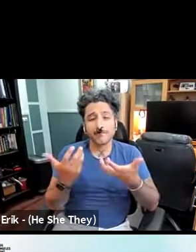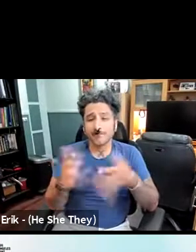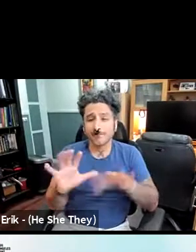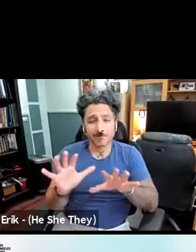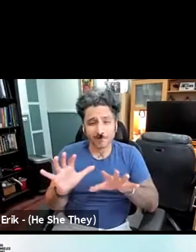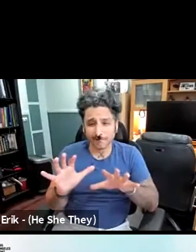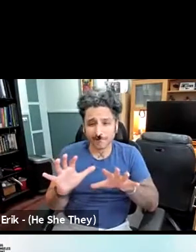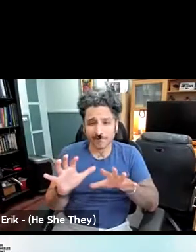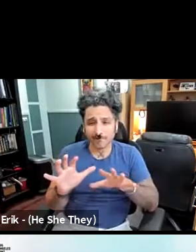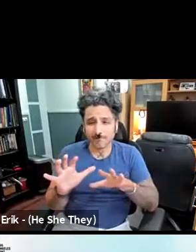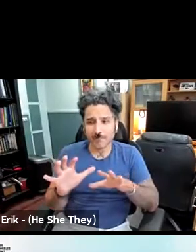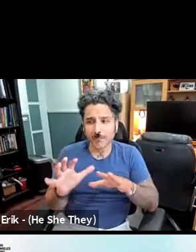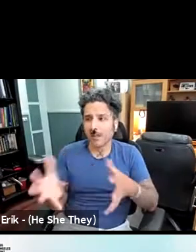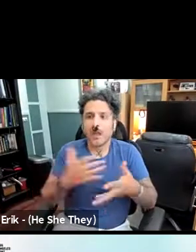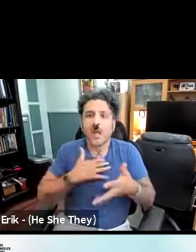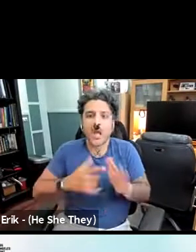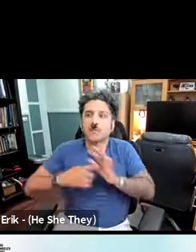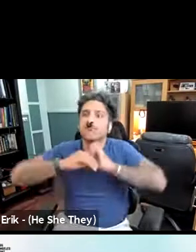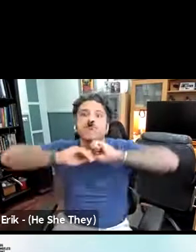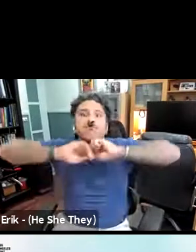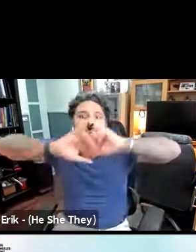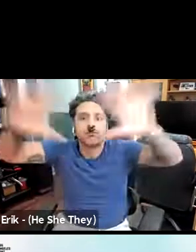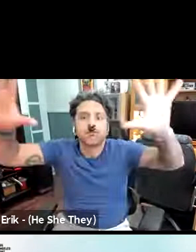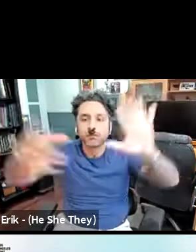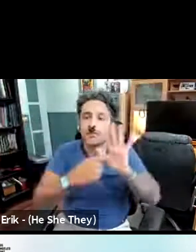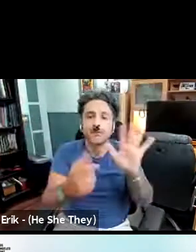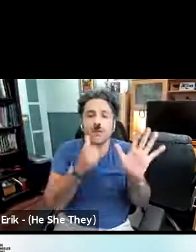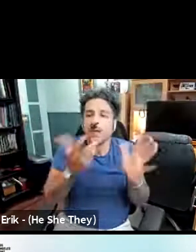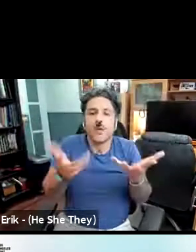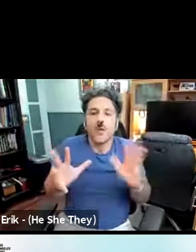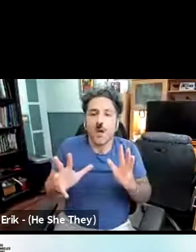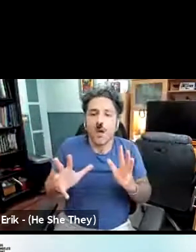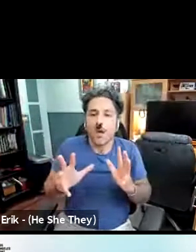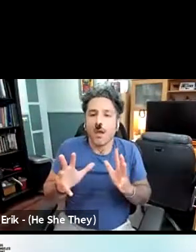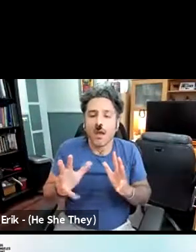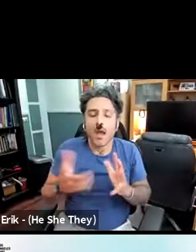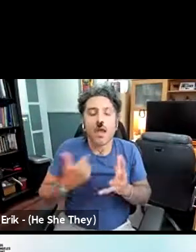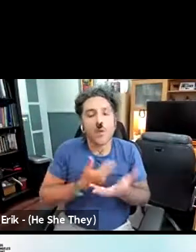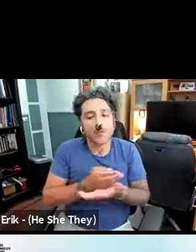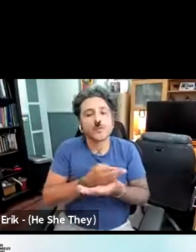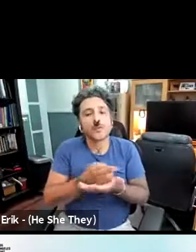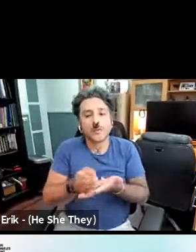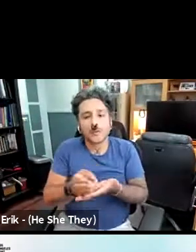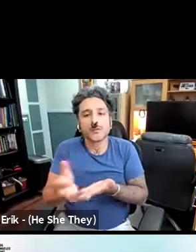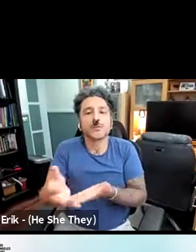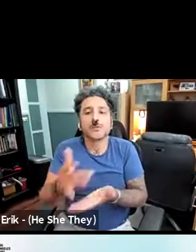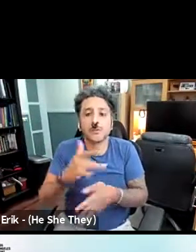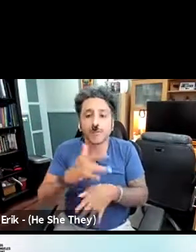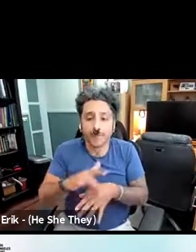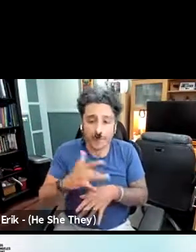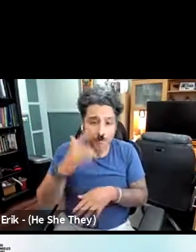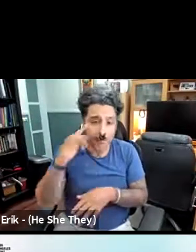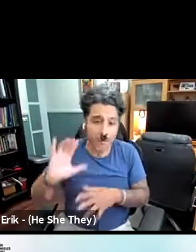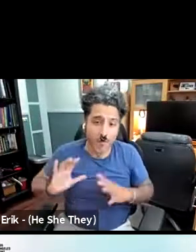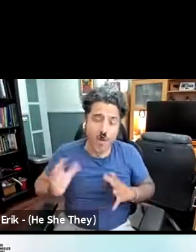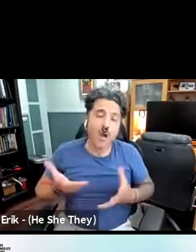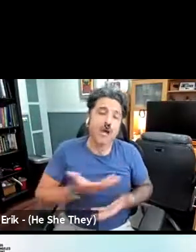I do not want hyper visibility. I don't want resilience for us. I want resources. And for